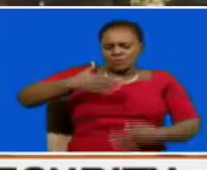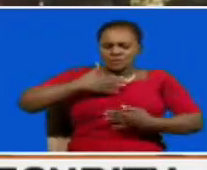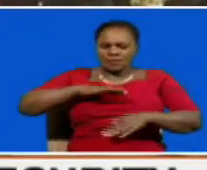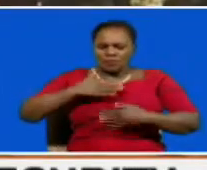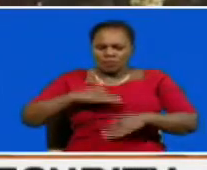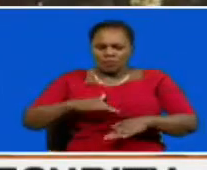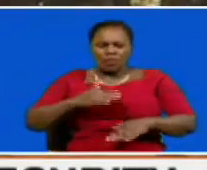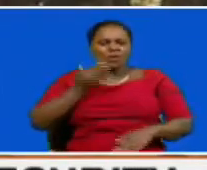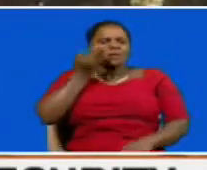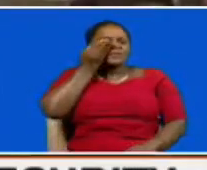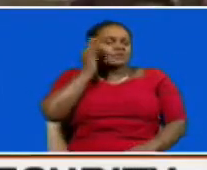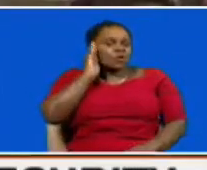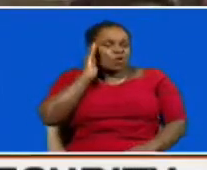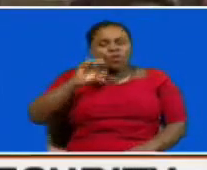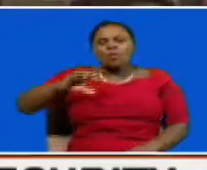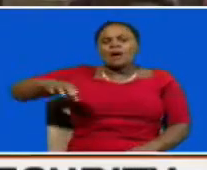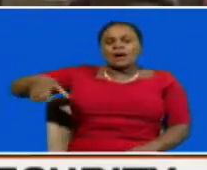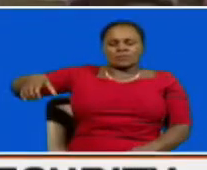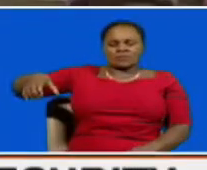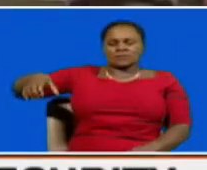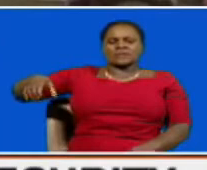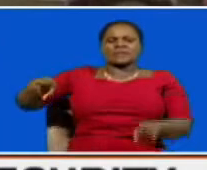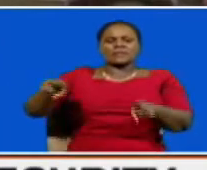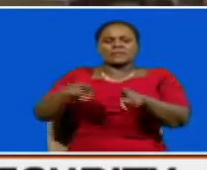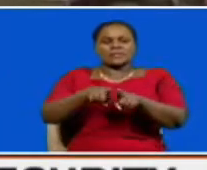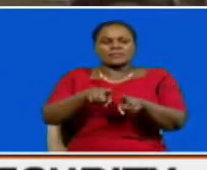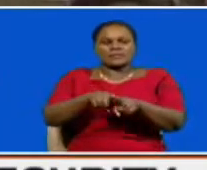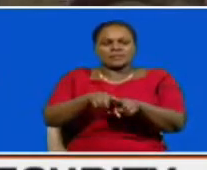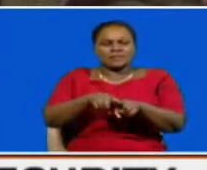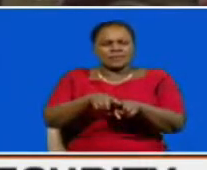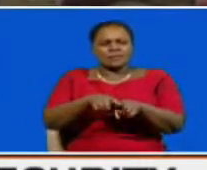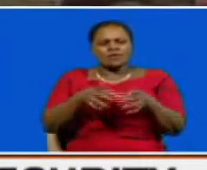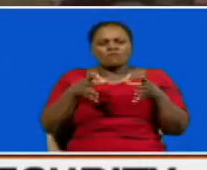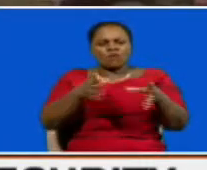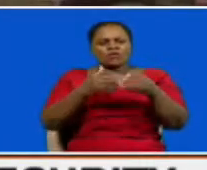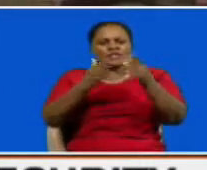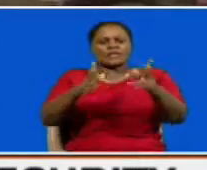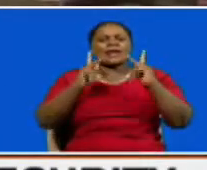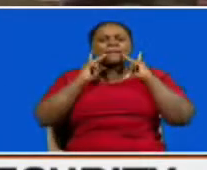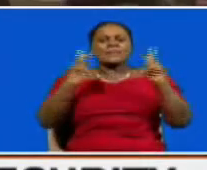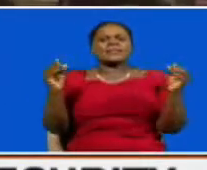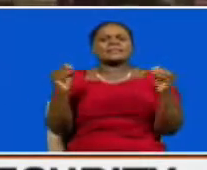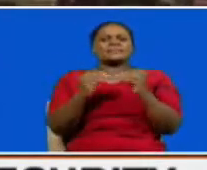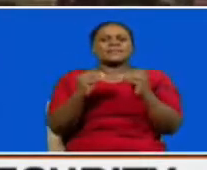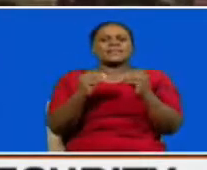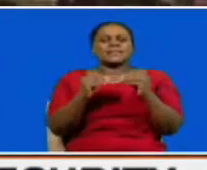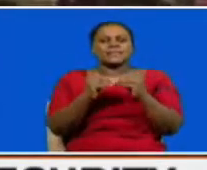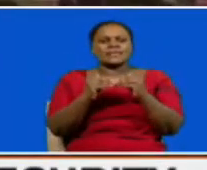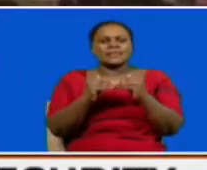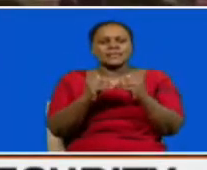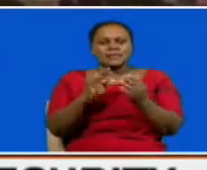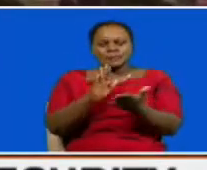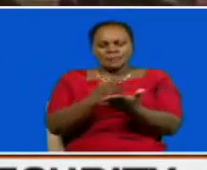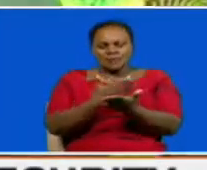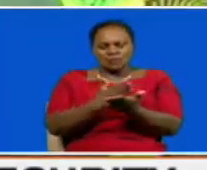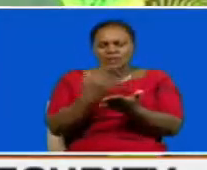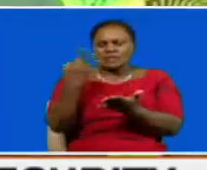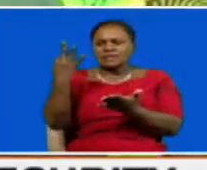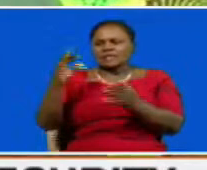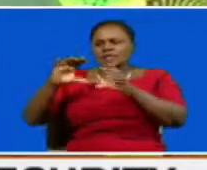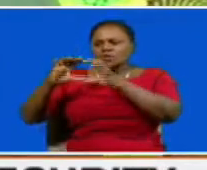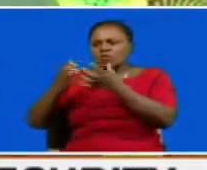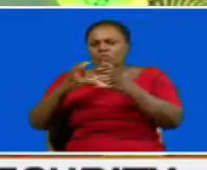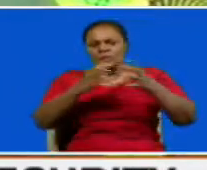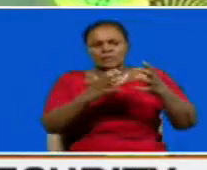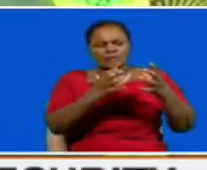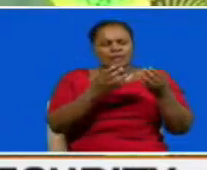Samburu, Marsabit and Isiolo counties have intensified, forcing leaders to hold a peace meeting at Loruko between three communities. The best